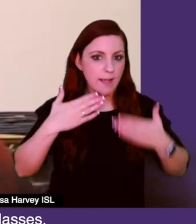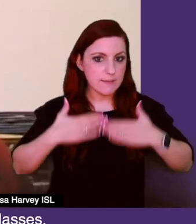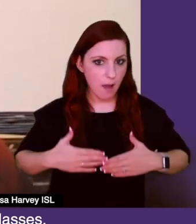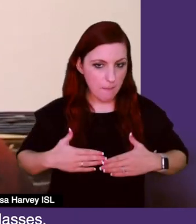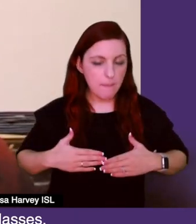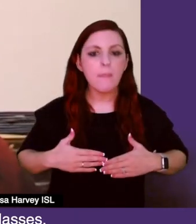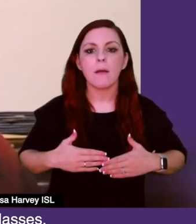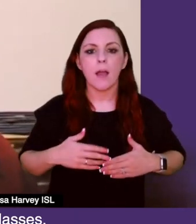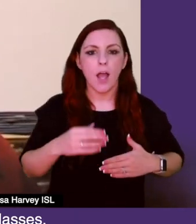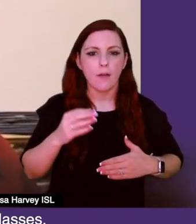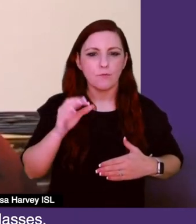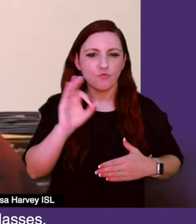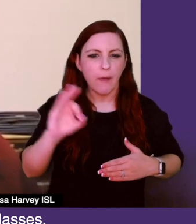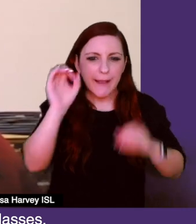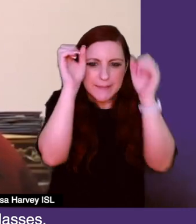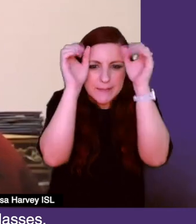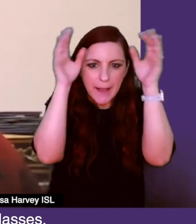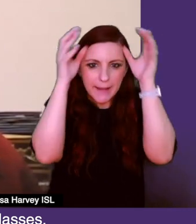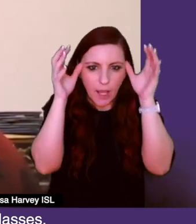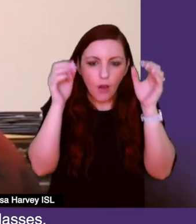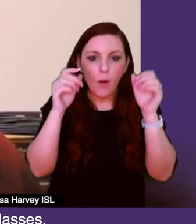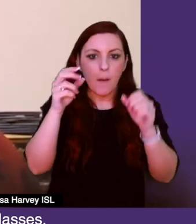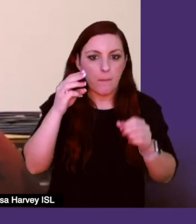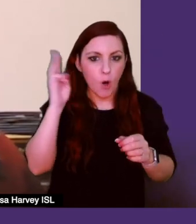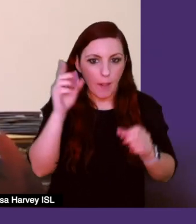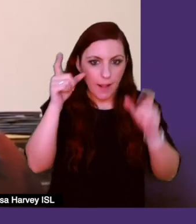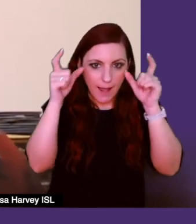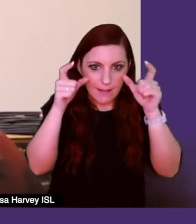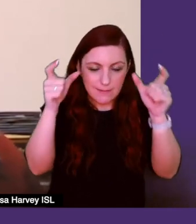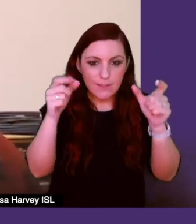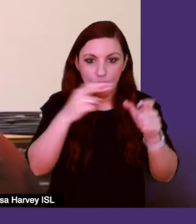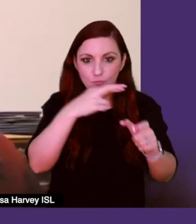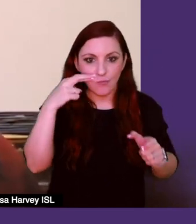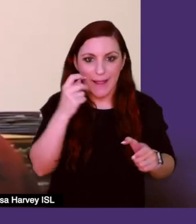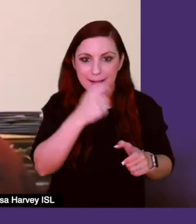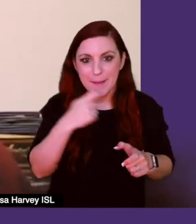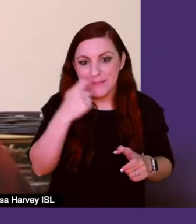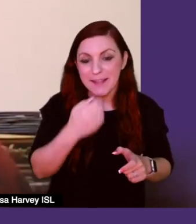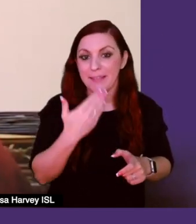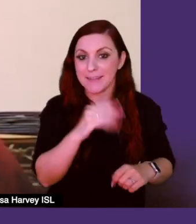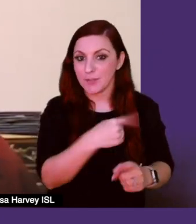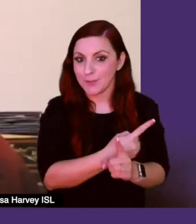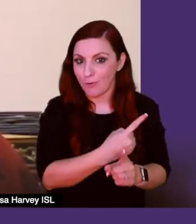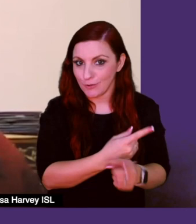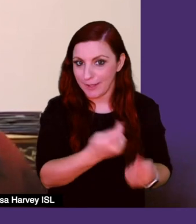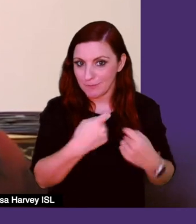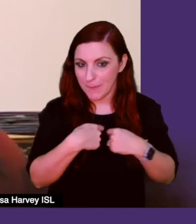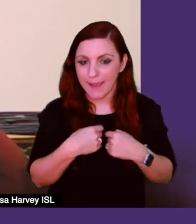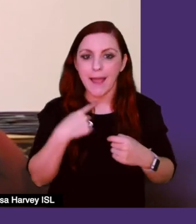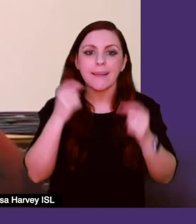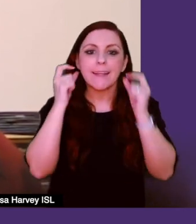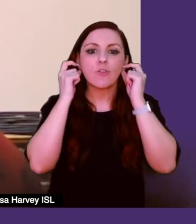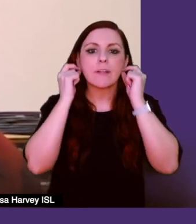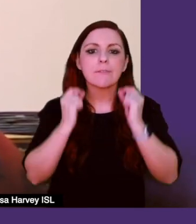a red top and have grey spiked hair, purple glasses, chili red lipstick, thanks to my daughter, and